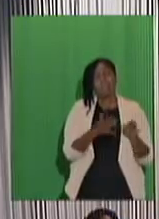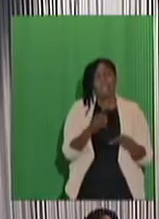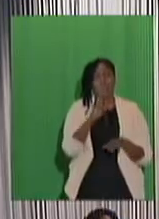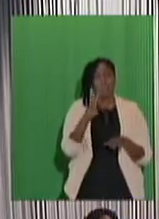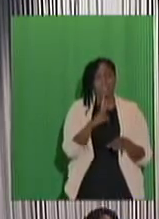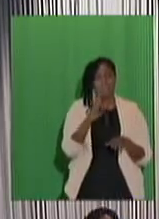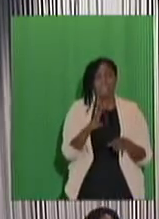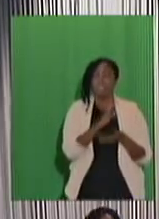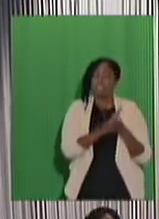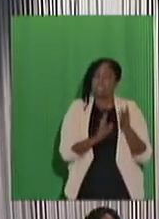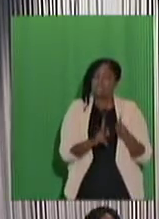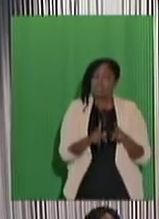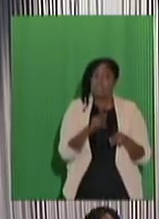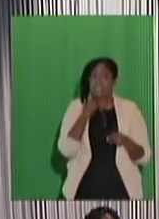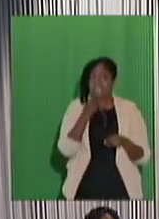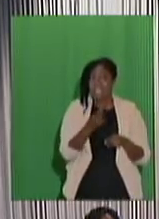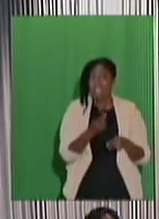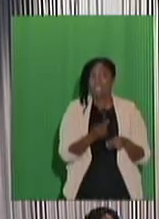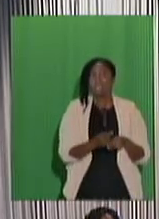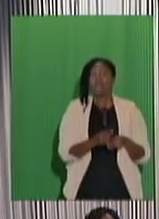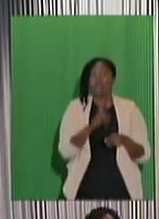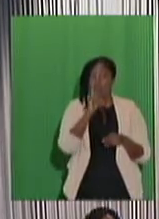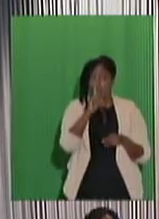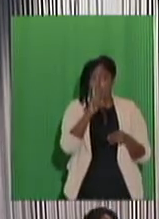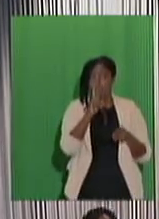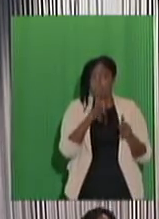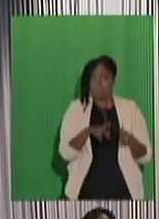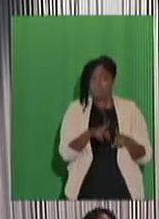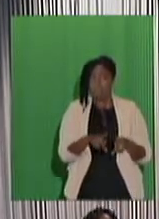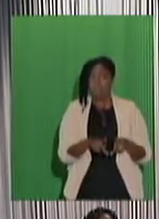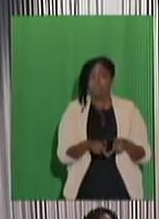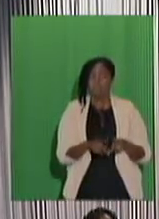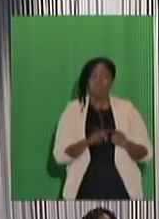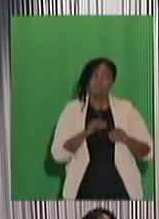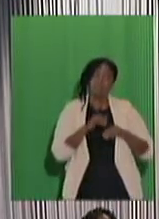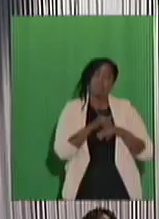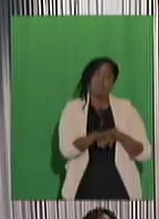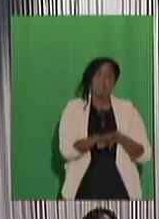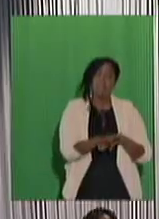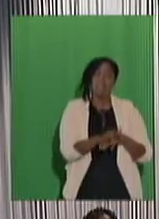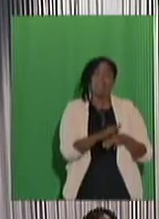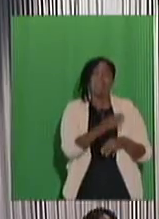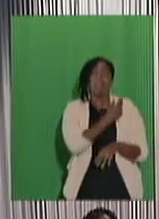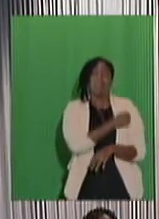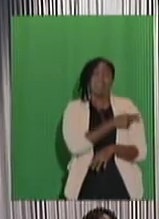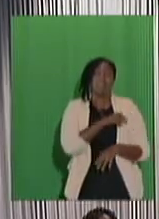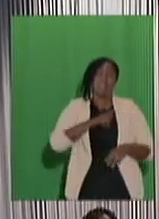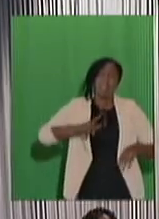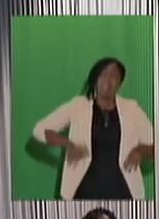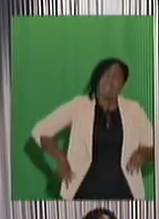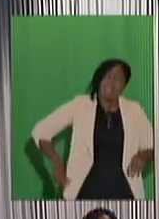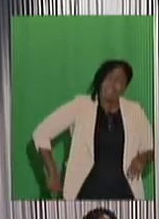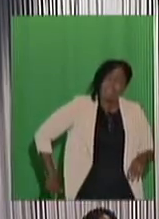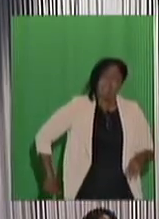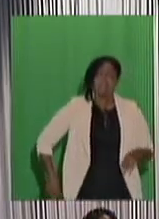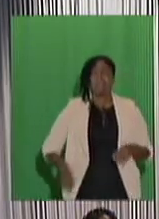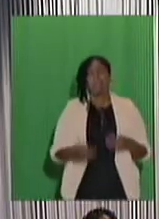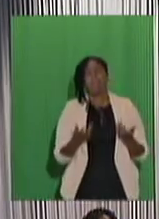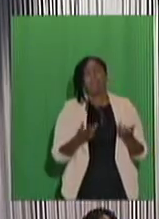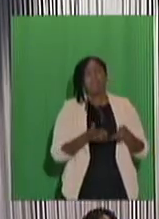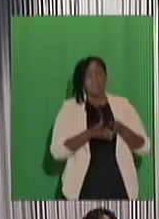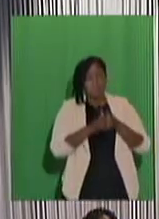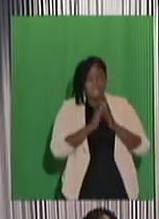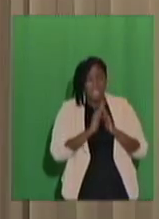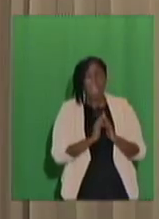late, possibly too late to save the person. Could you give an exact date as to when that person asked to be tested or